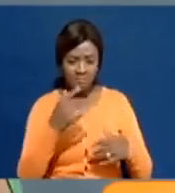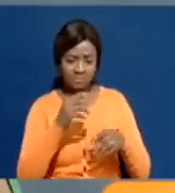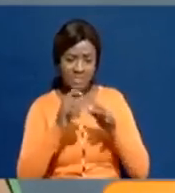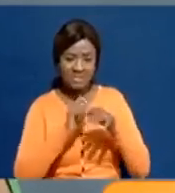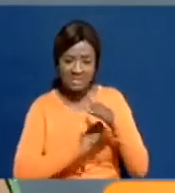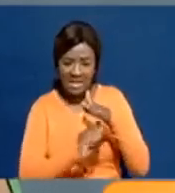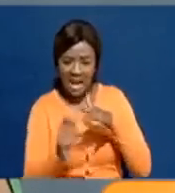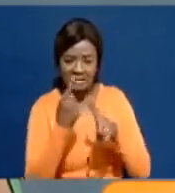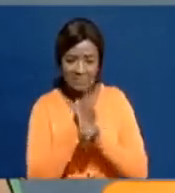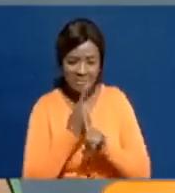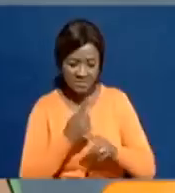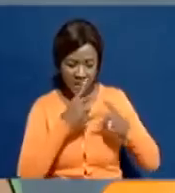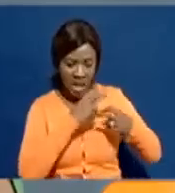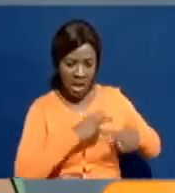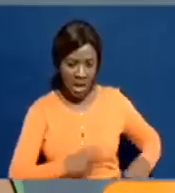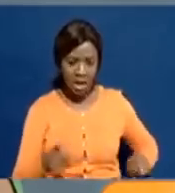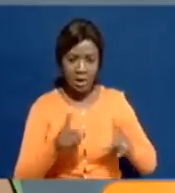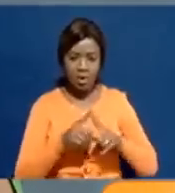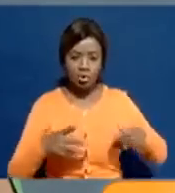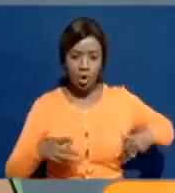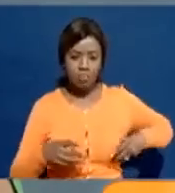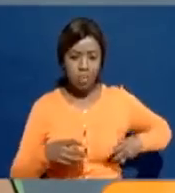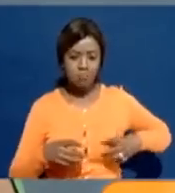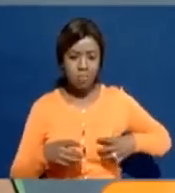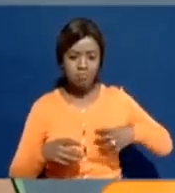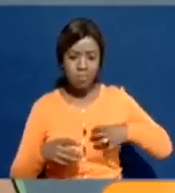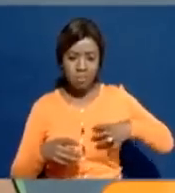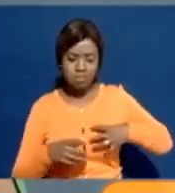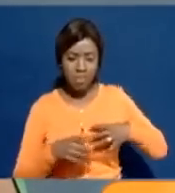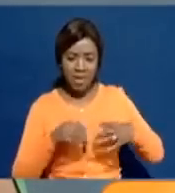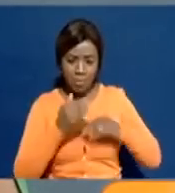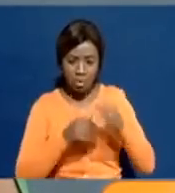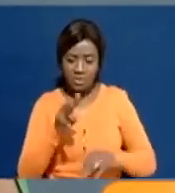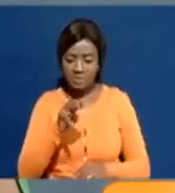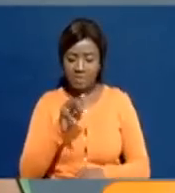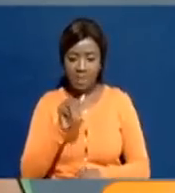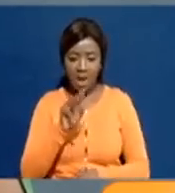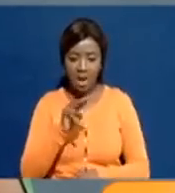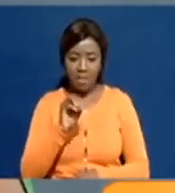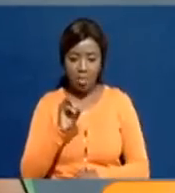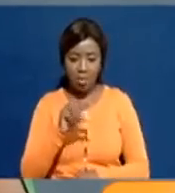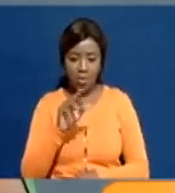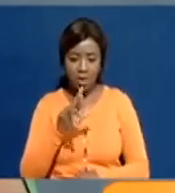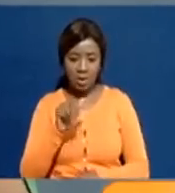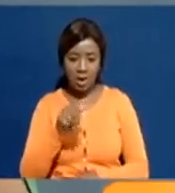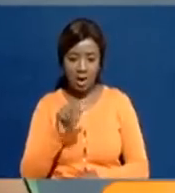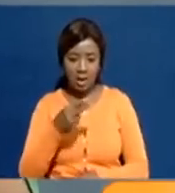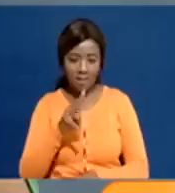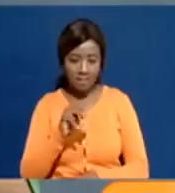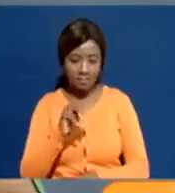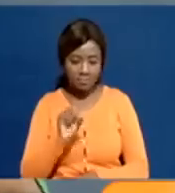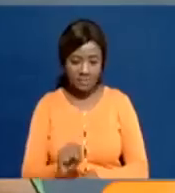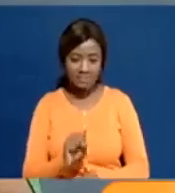scans and everything else, mammograms, mammograms for all women. So important, it's over really 35, important. Jump into it. Once a